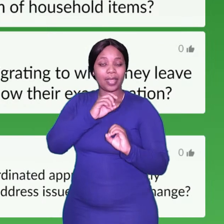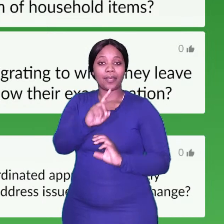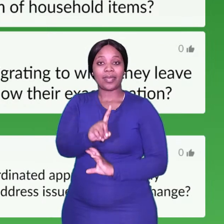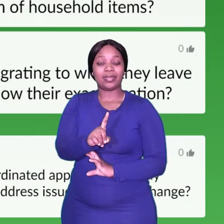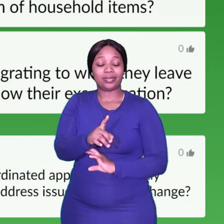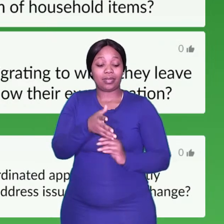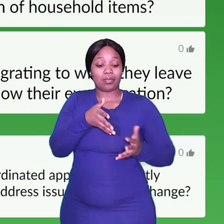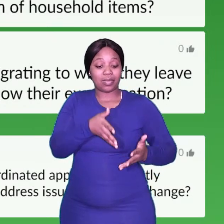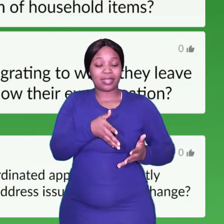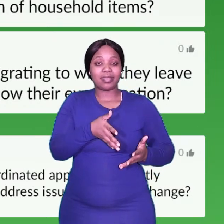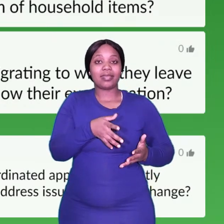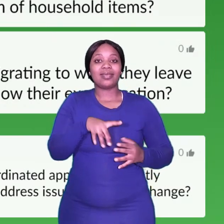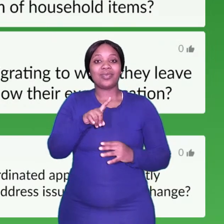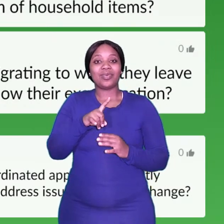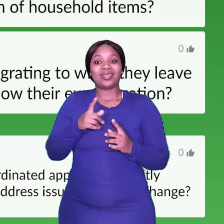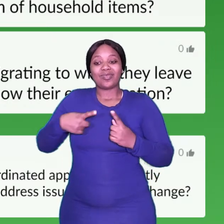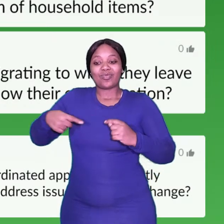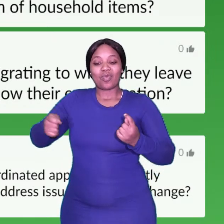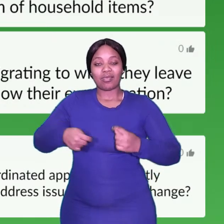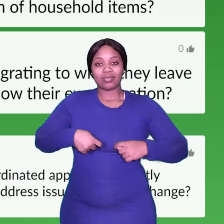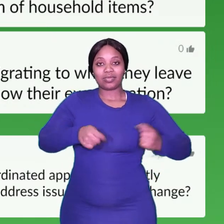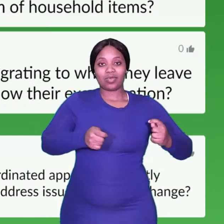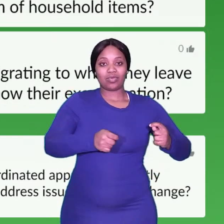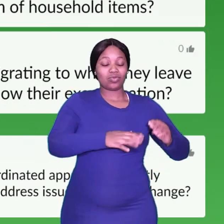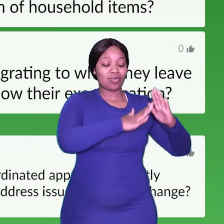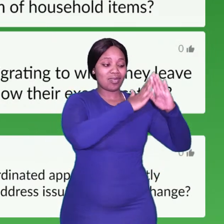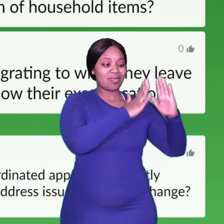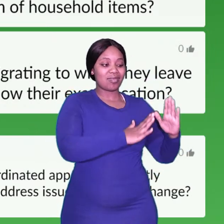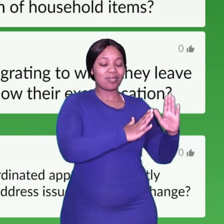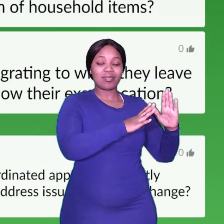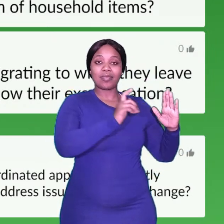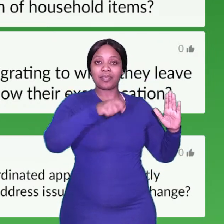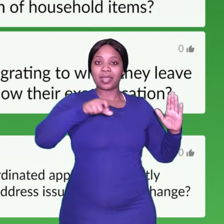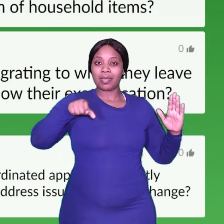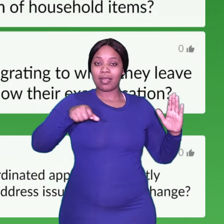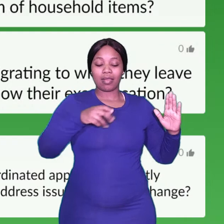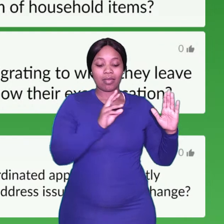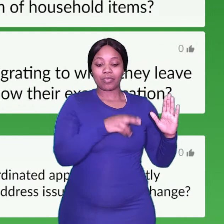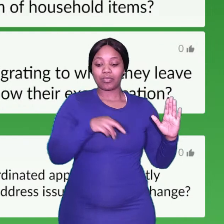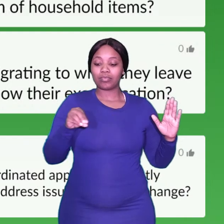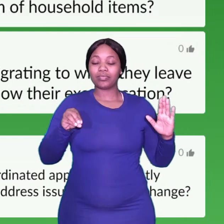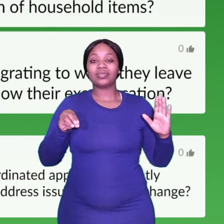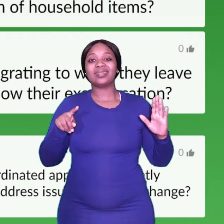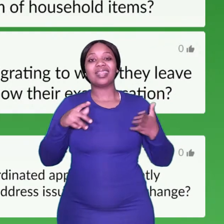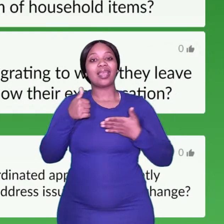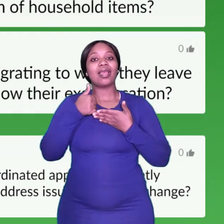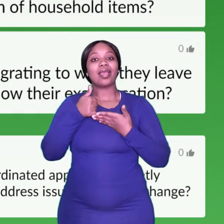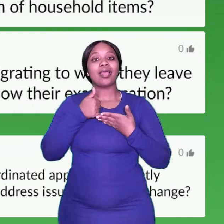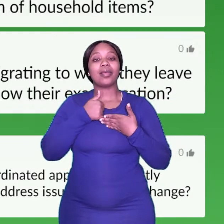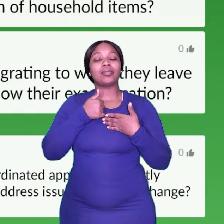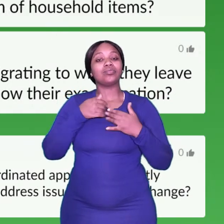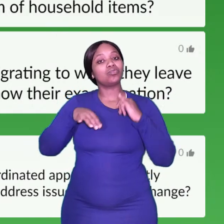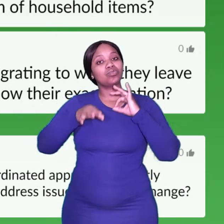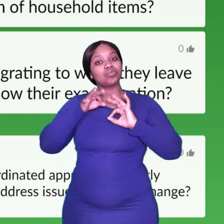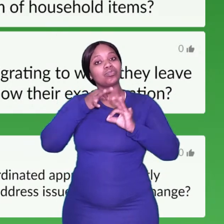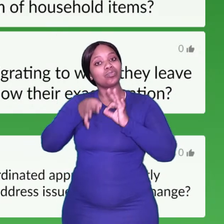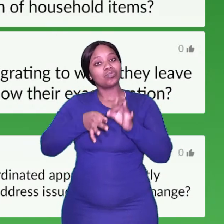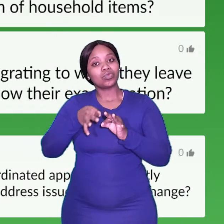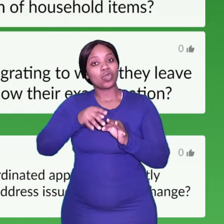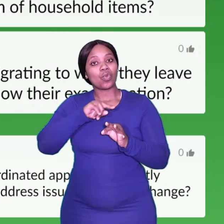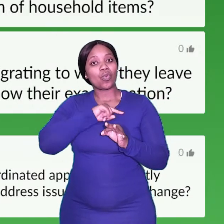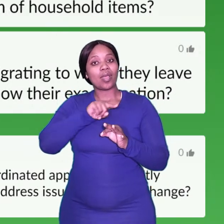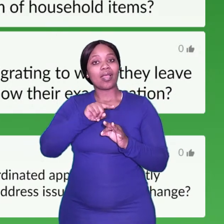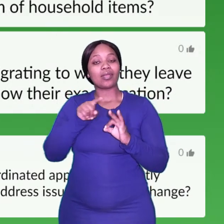cost on the households, which help to explain, why more households do not send